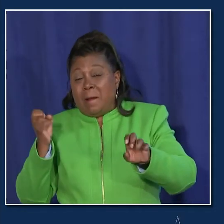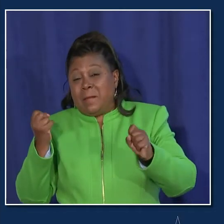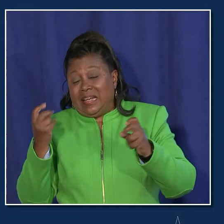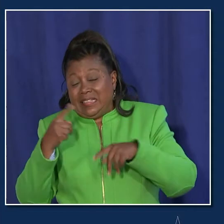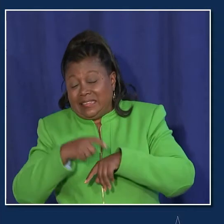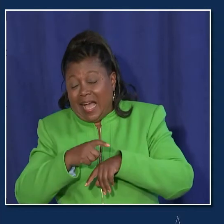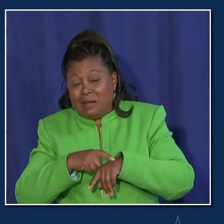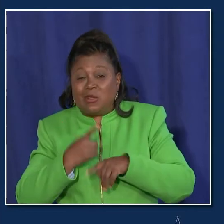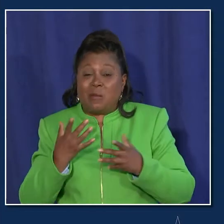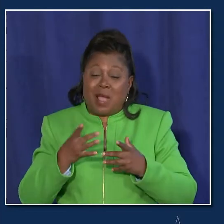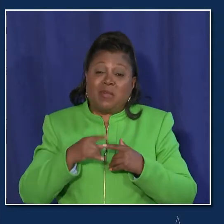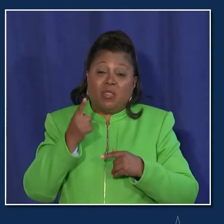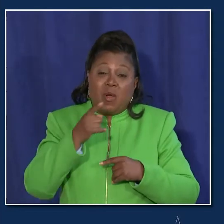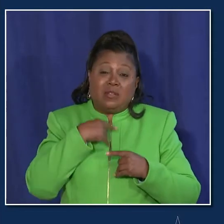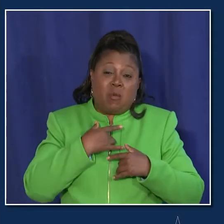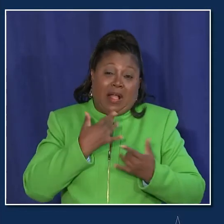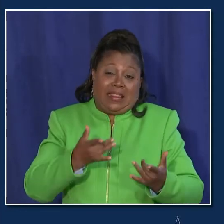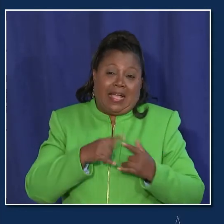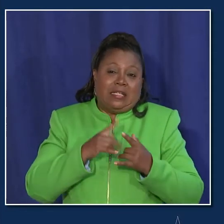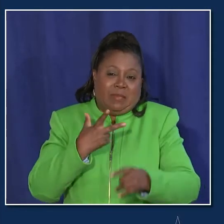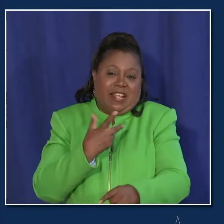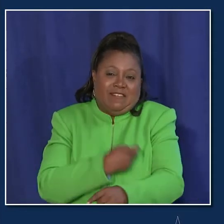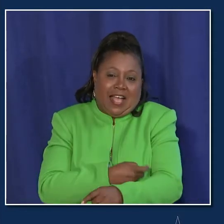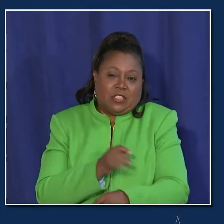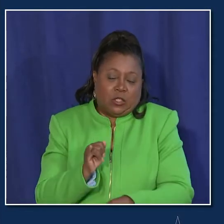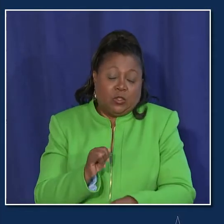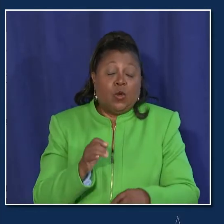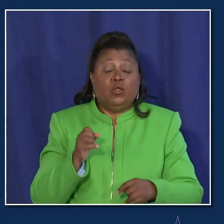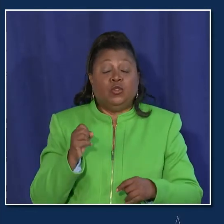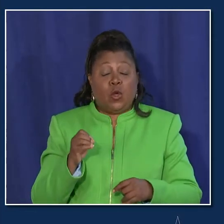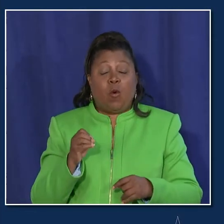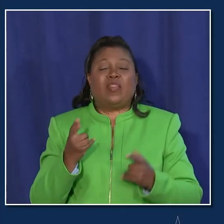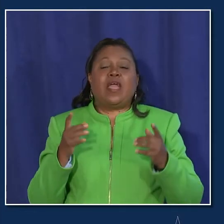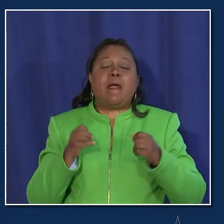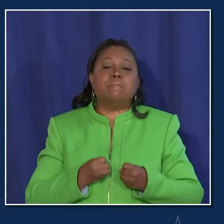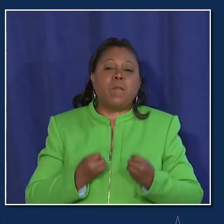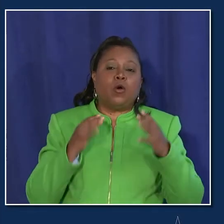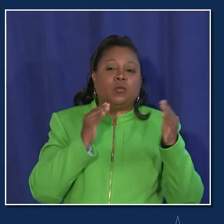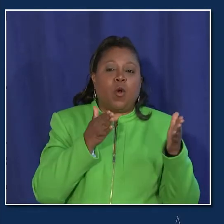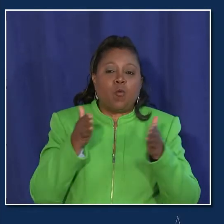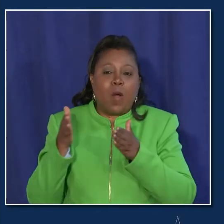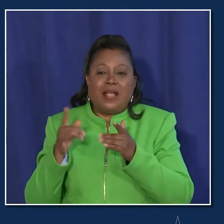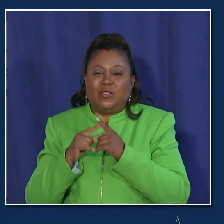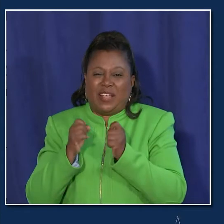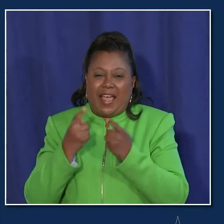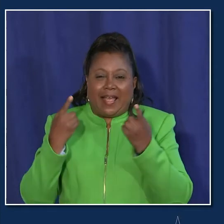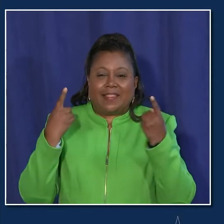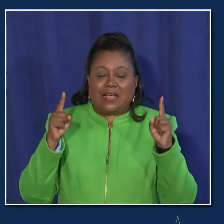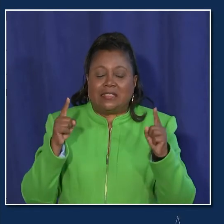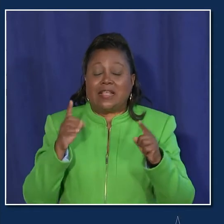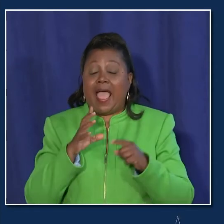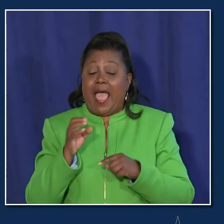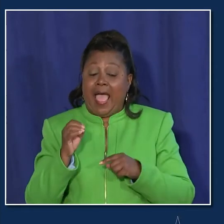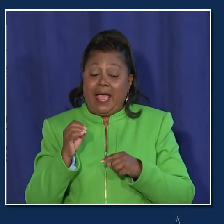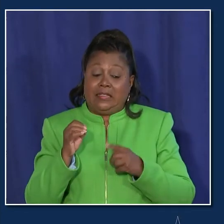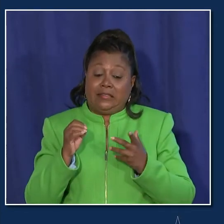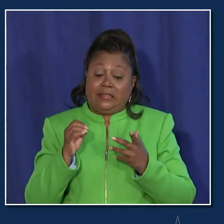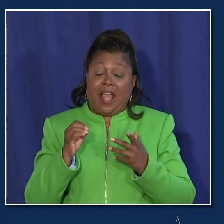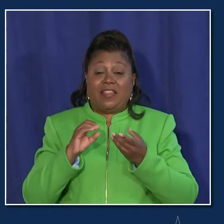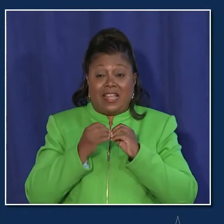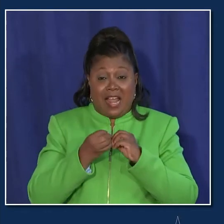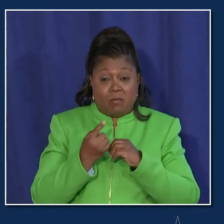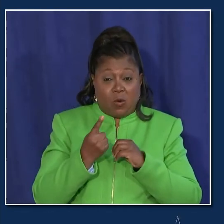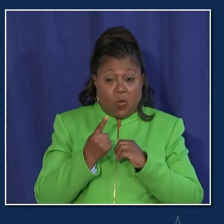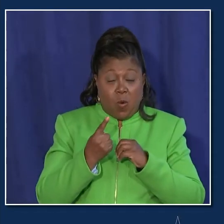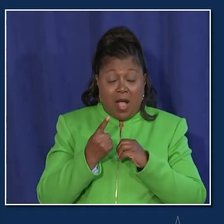cases are perhaps the ones more likely to be vaccinated too. And so there are multiple ways to sort of get at this. And the number